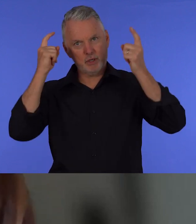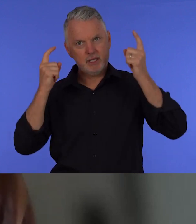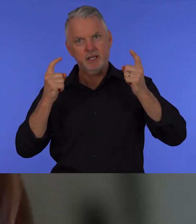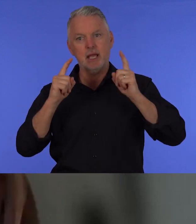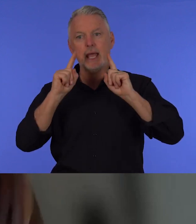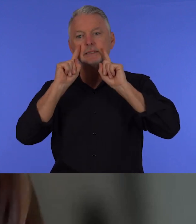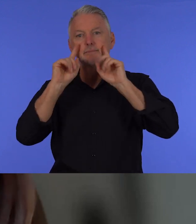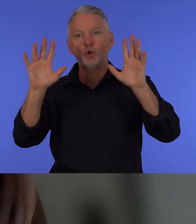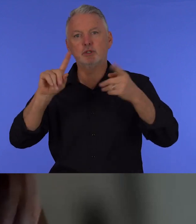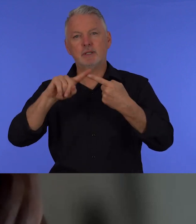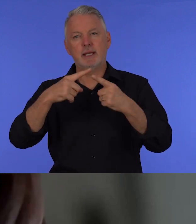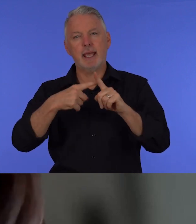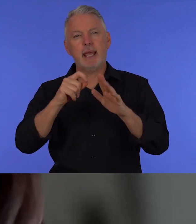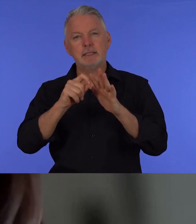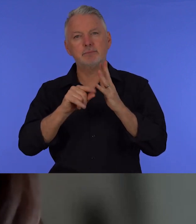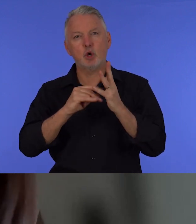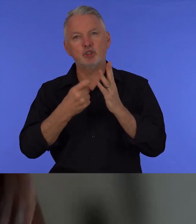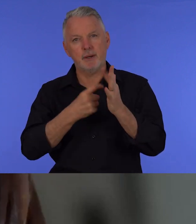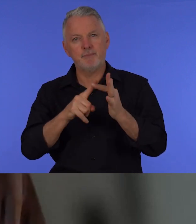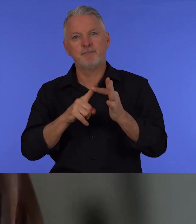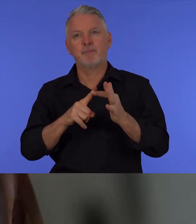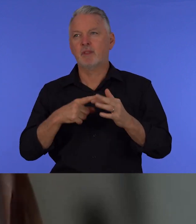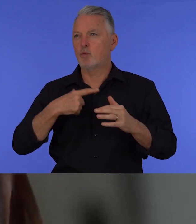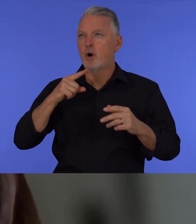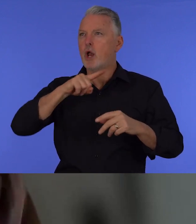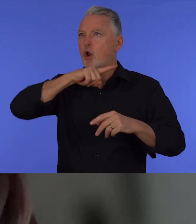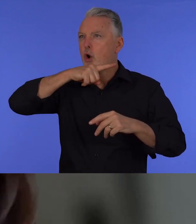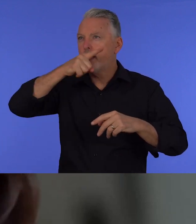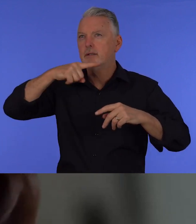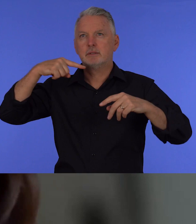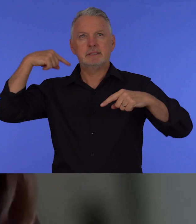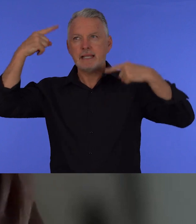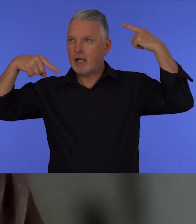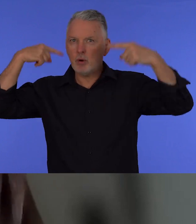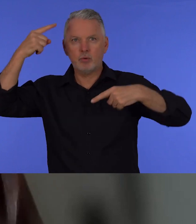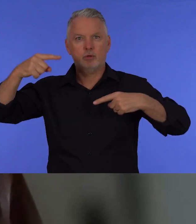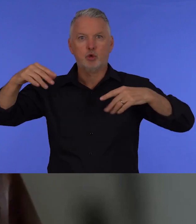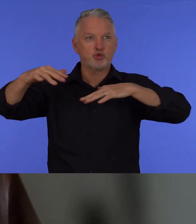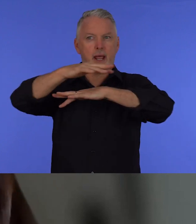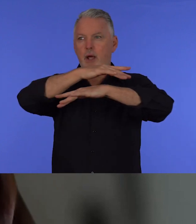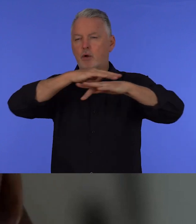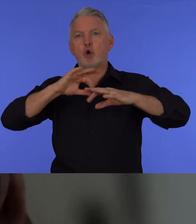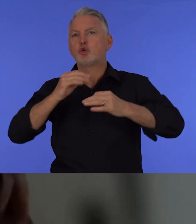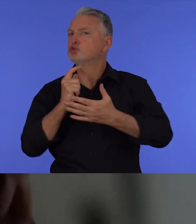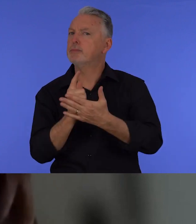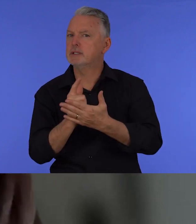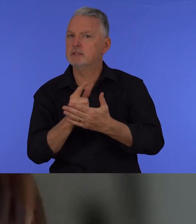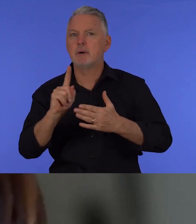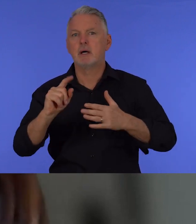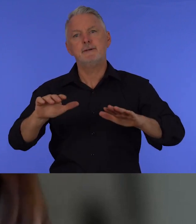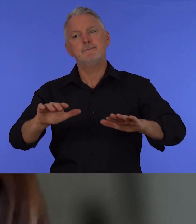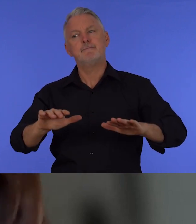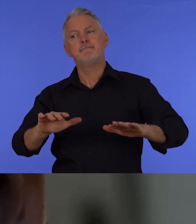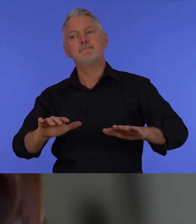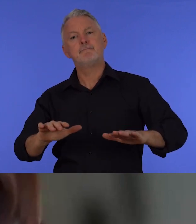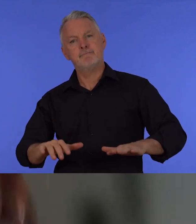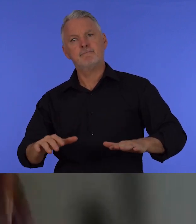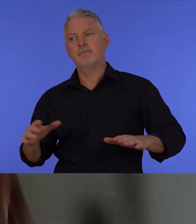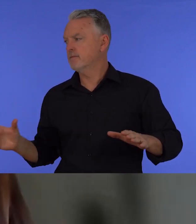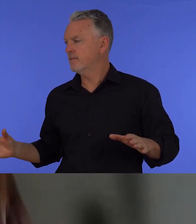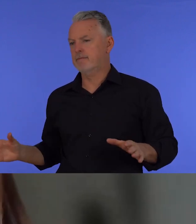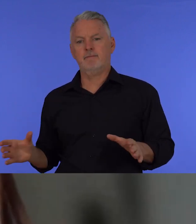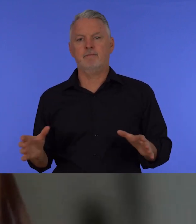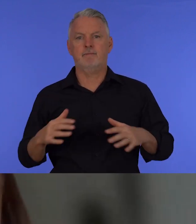overcome anxiety. So for Ari, just exposure to sounds and lights and noise and crowds without it